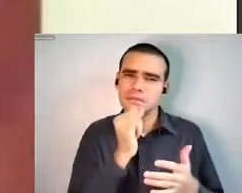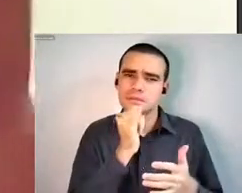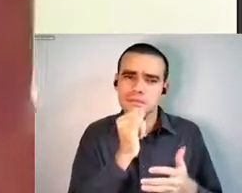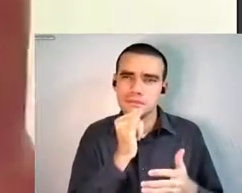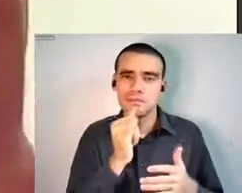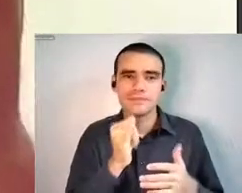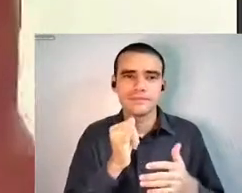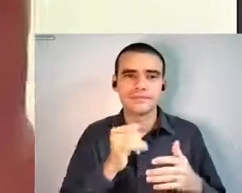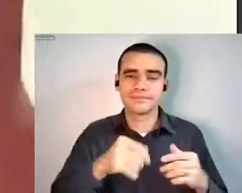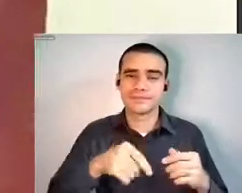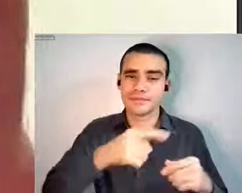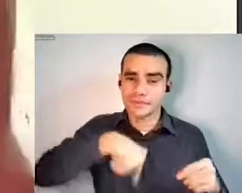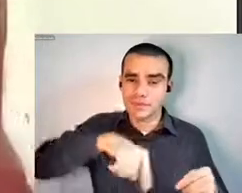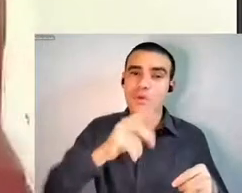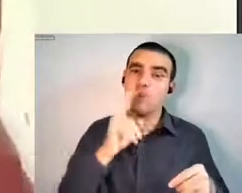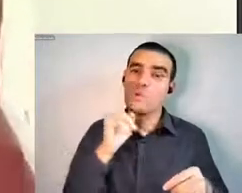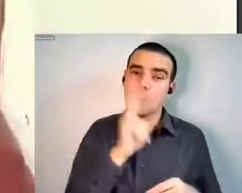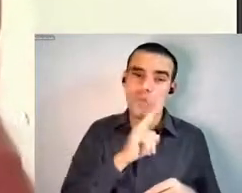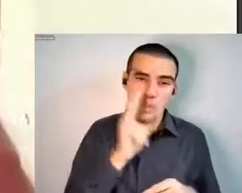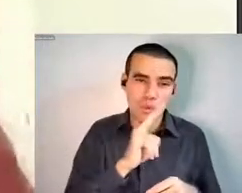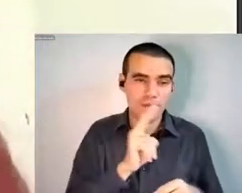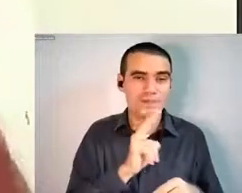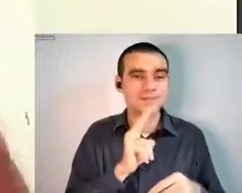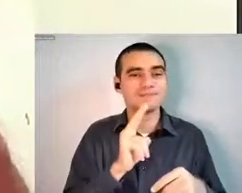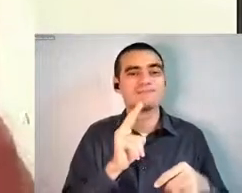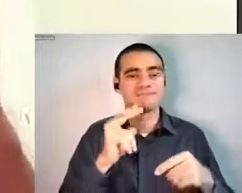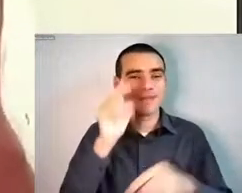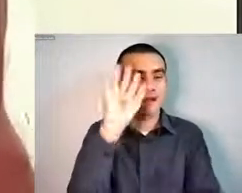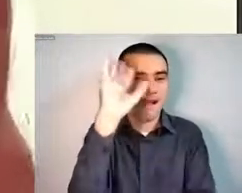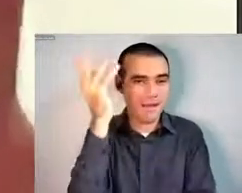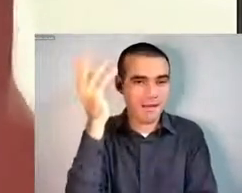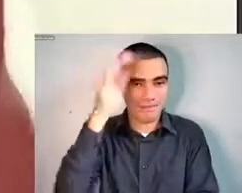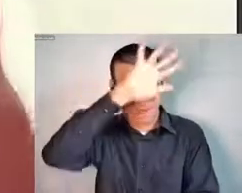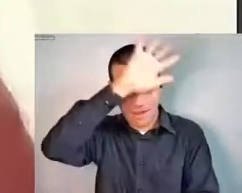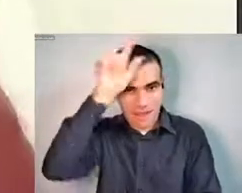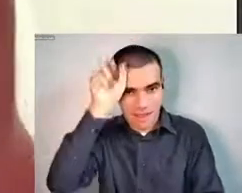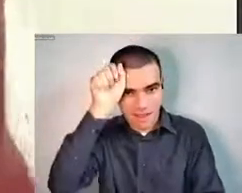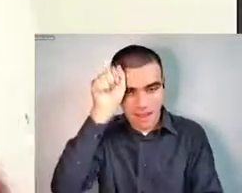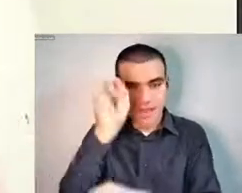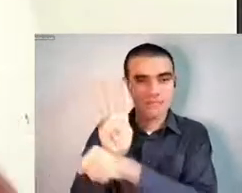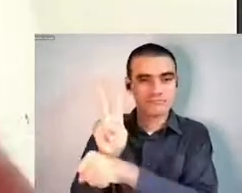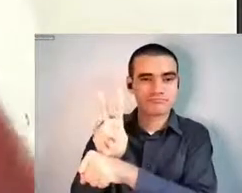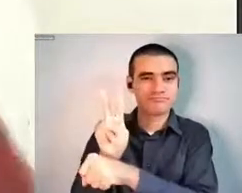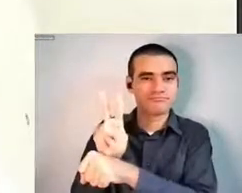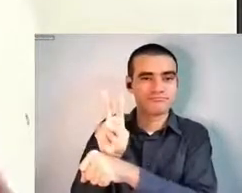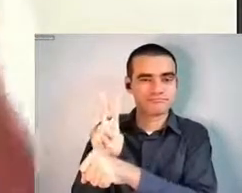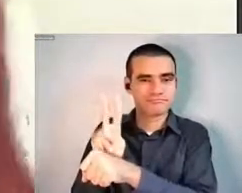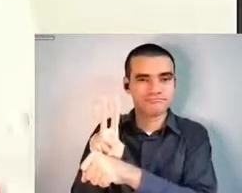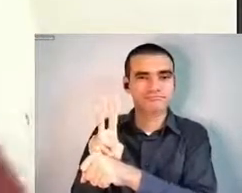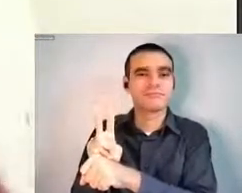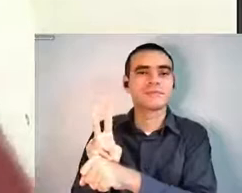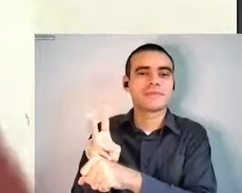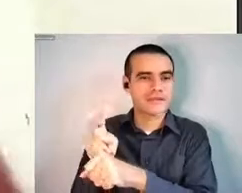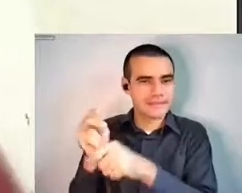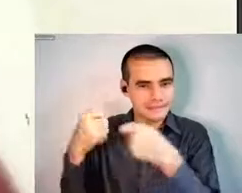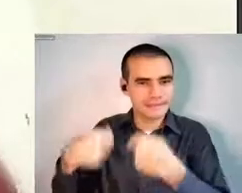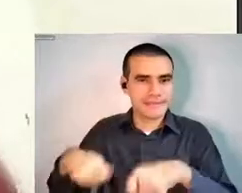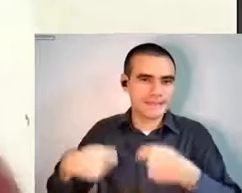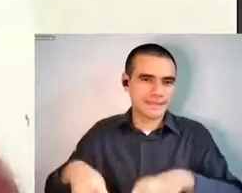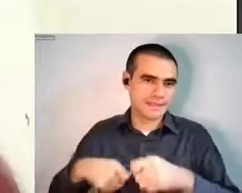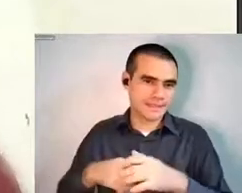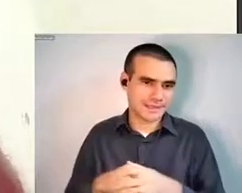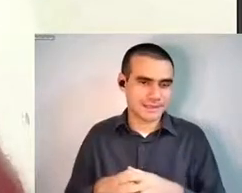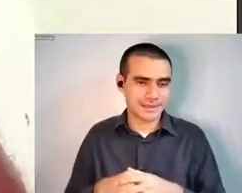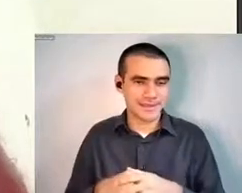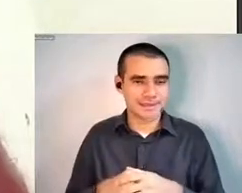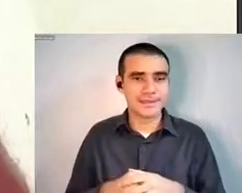We are through a situation of absolute emergency in matter of conservation of the Amazon.